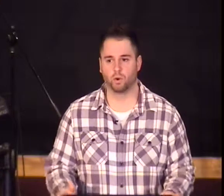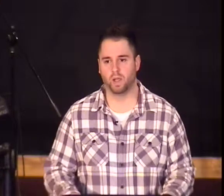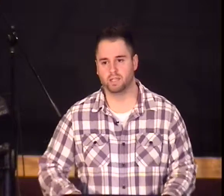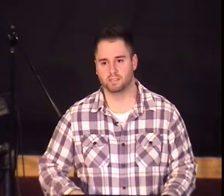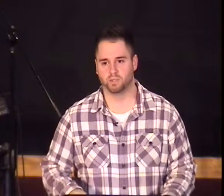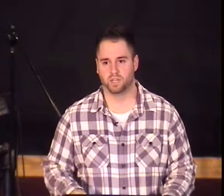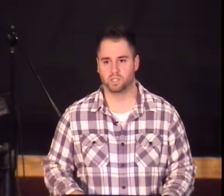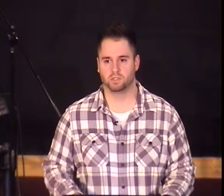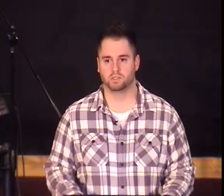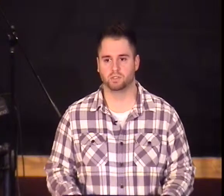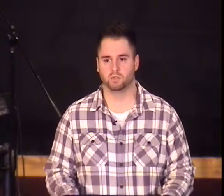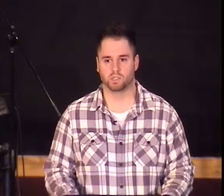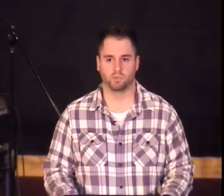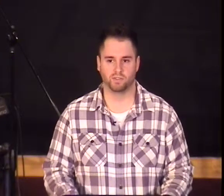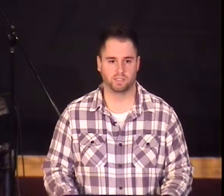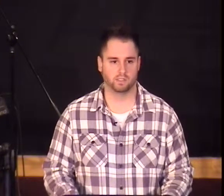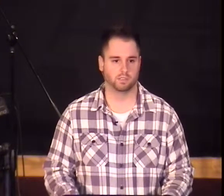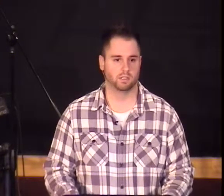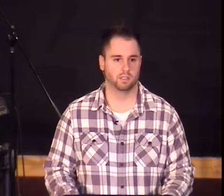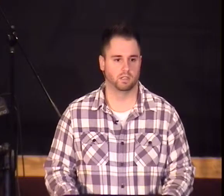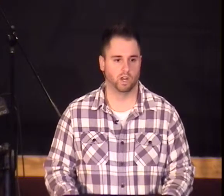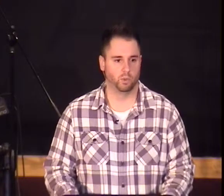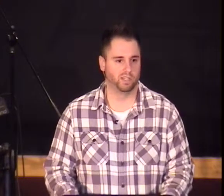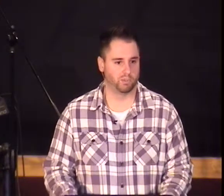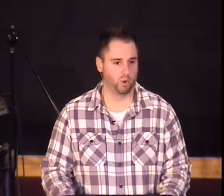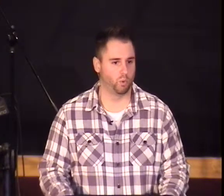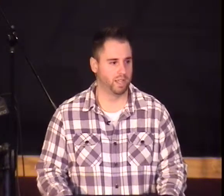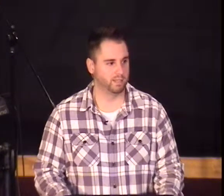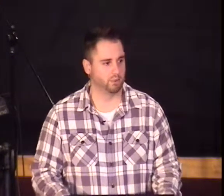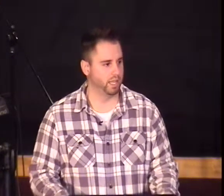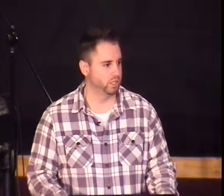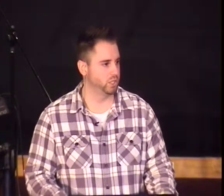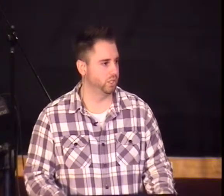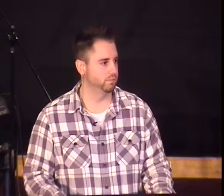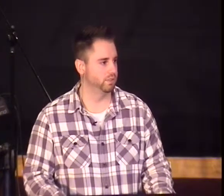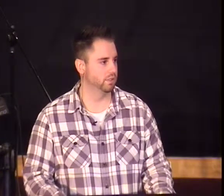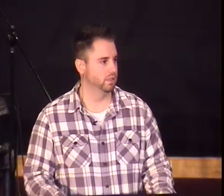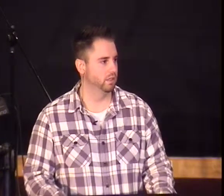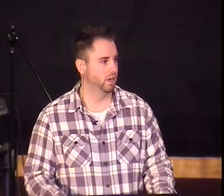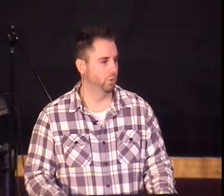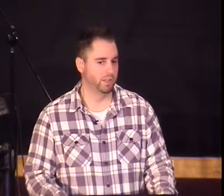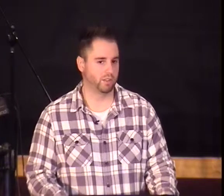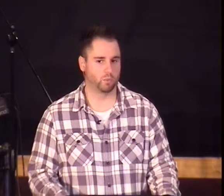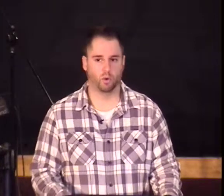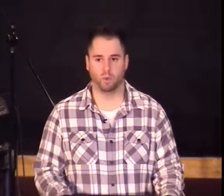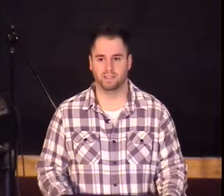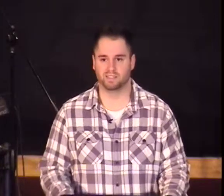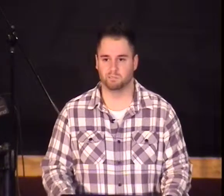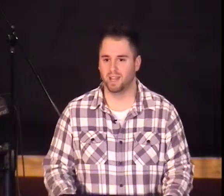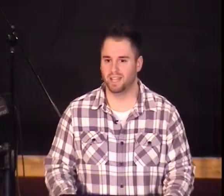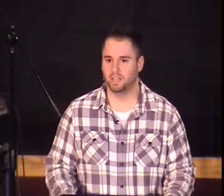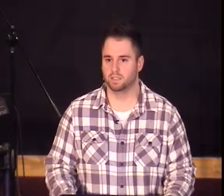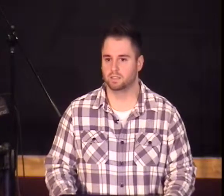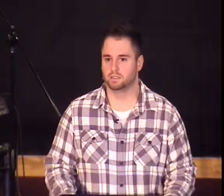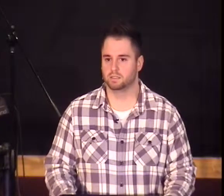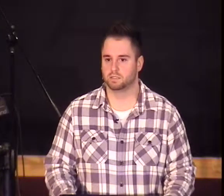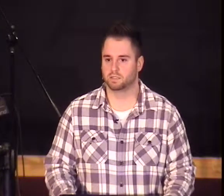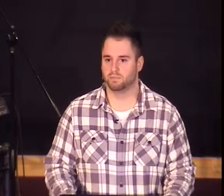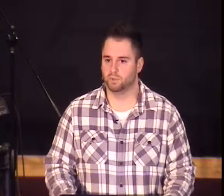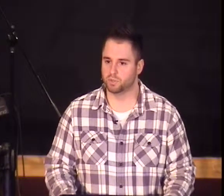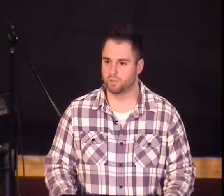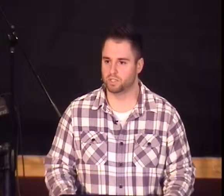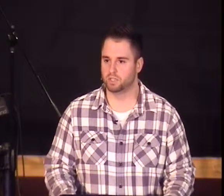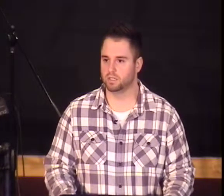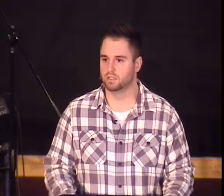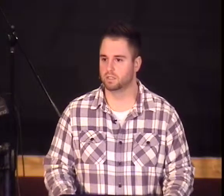willing to throw away some traditions or some preferences? Are you willing to throw away some relationships? Are you willing to throw away some money,